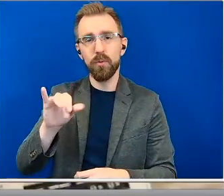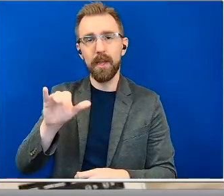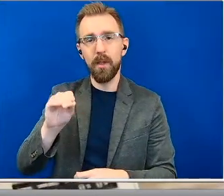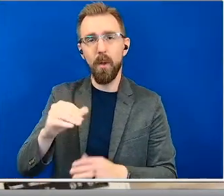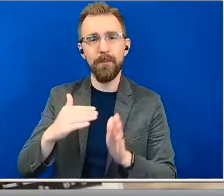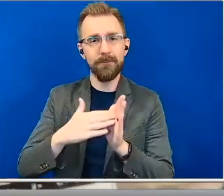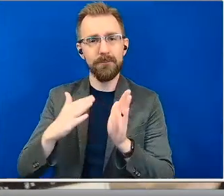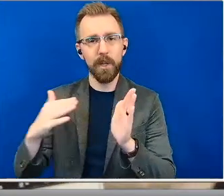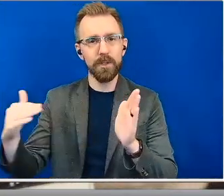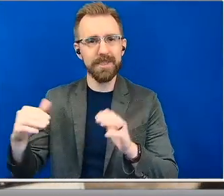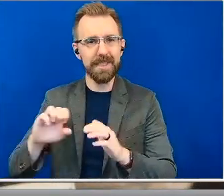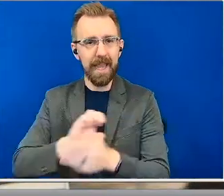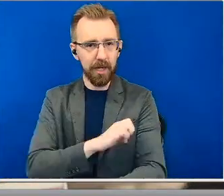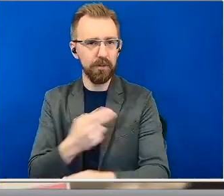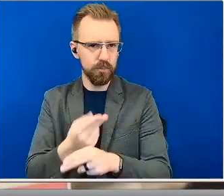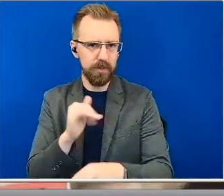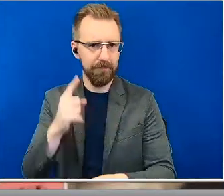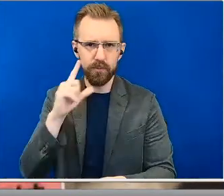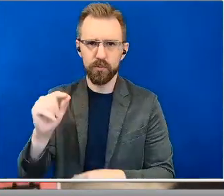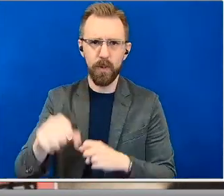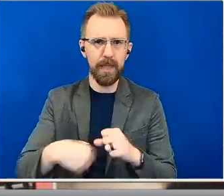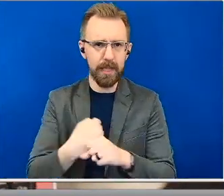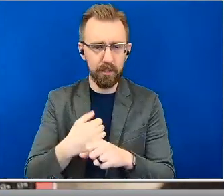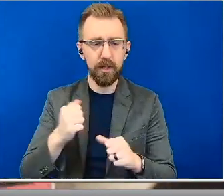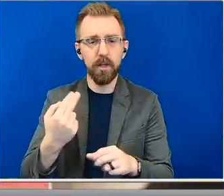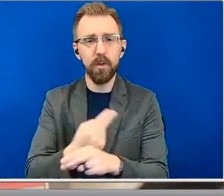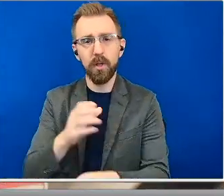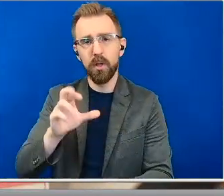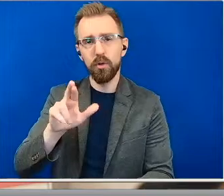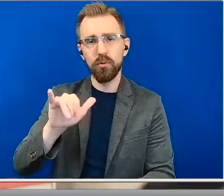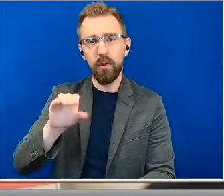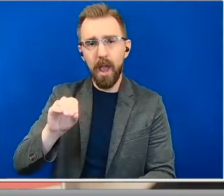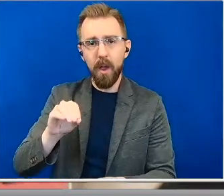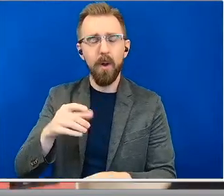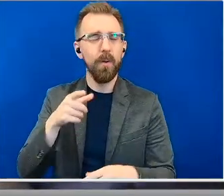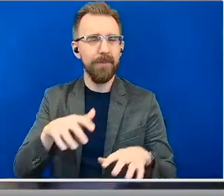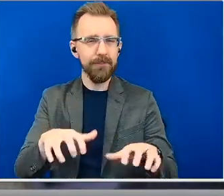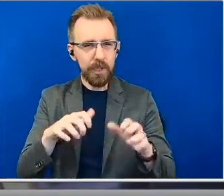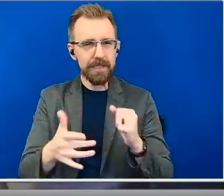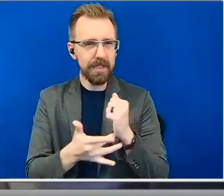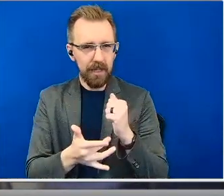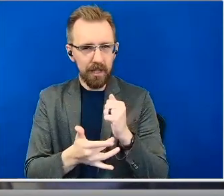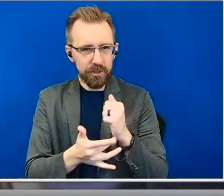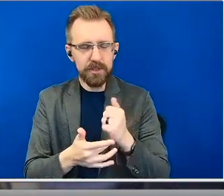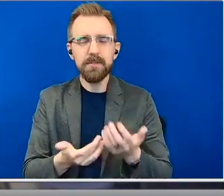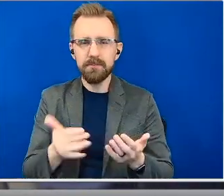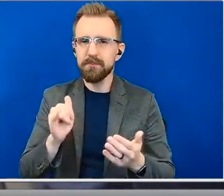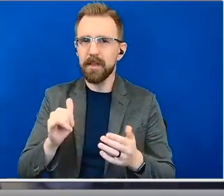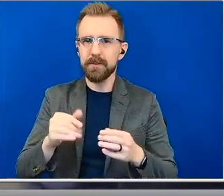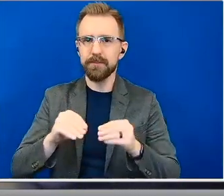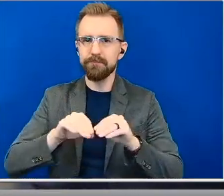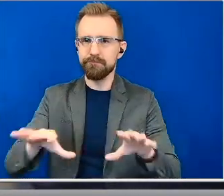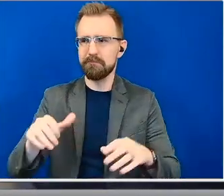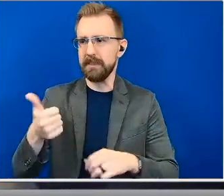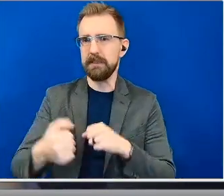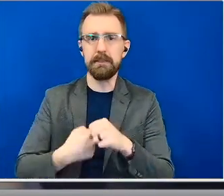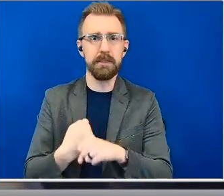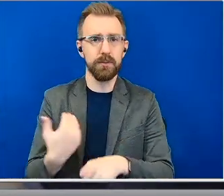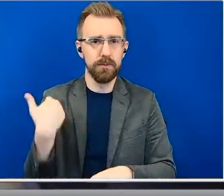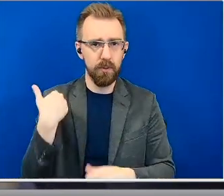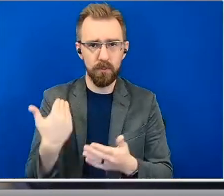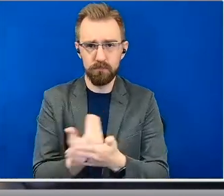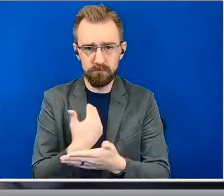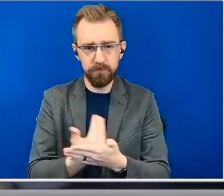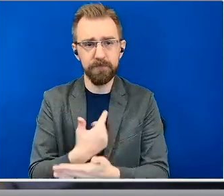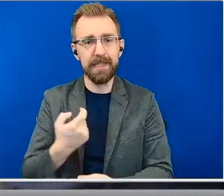years. We could use cryo energy, which is freezing technology that has come out probably 10 years ago. And the latest is pulse